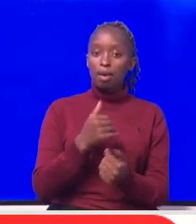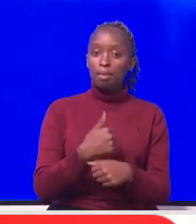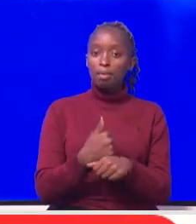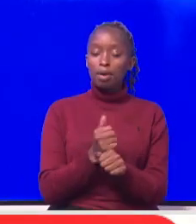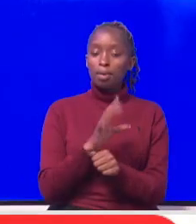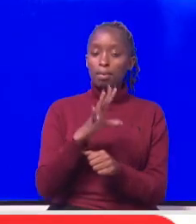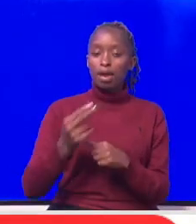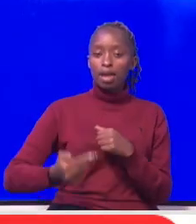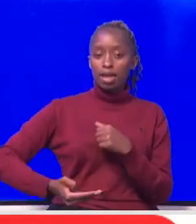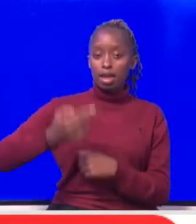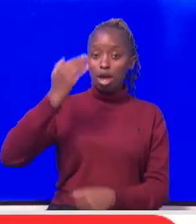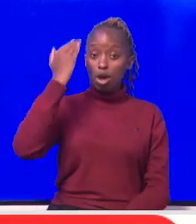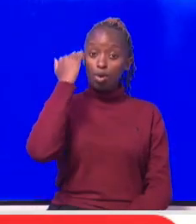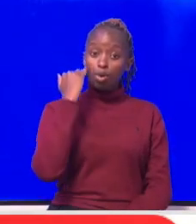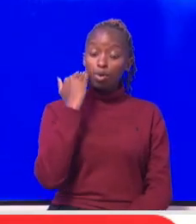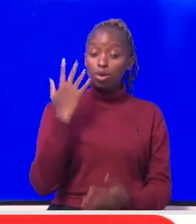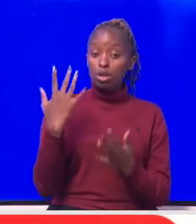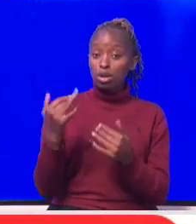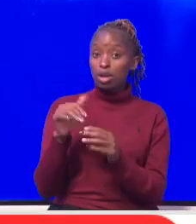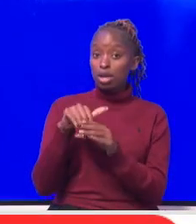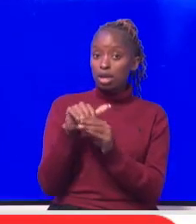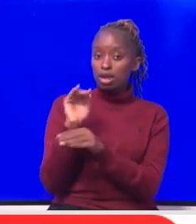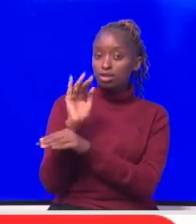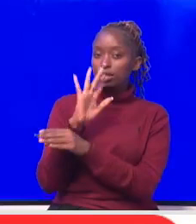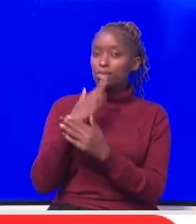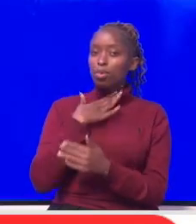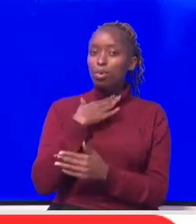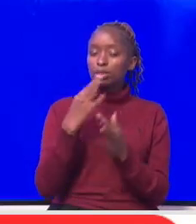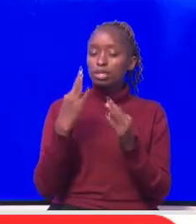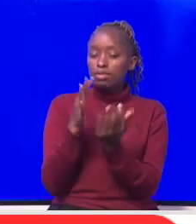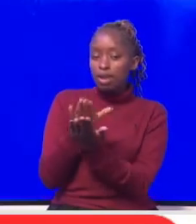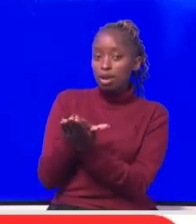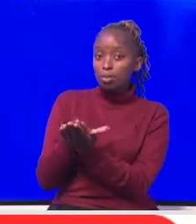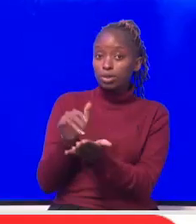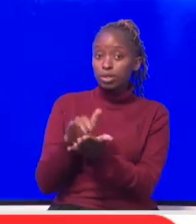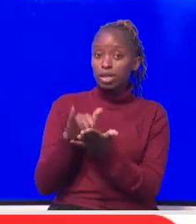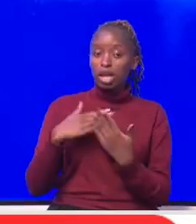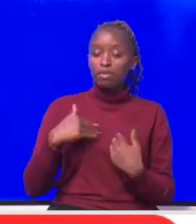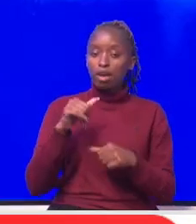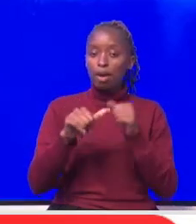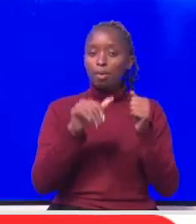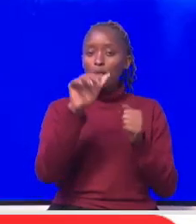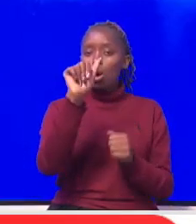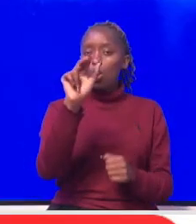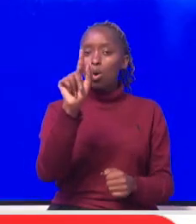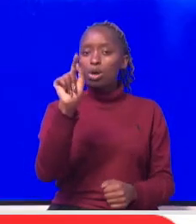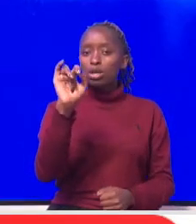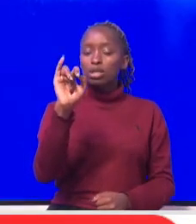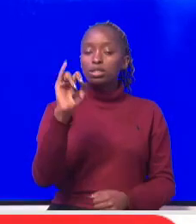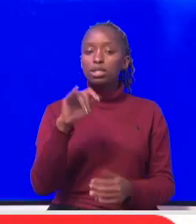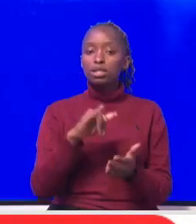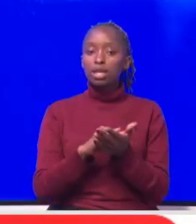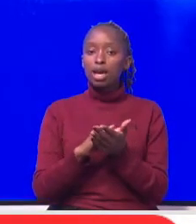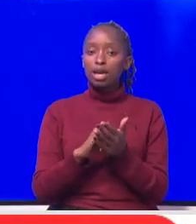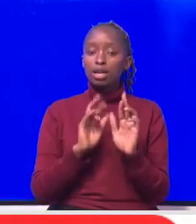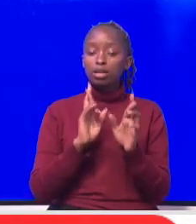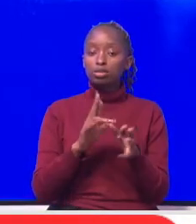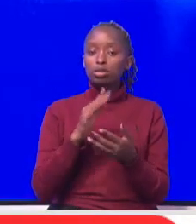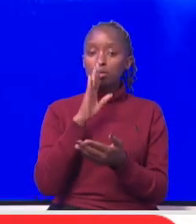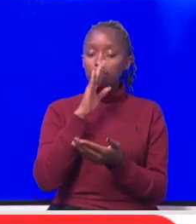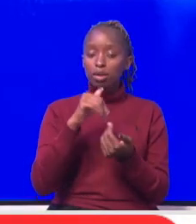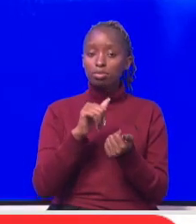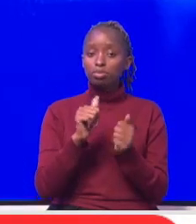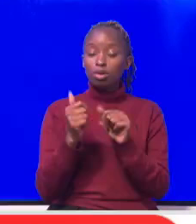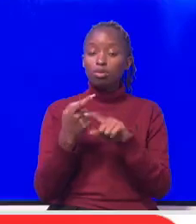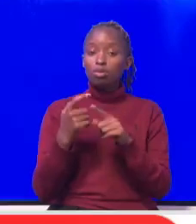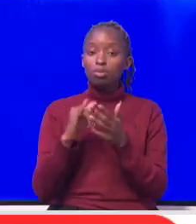Court. Mugambi, in his petition, wants the recommendation on the audit of the results be expunged from the report